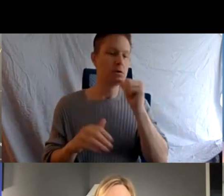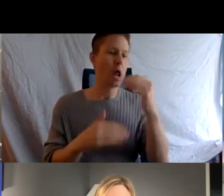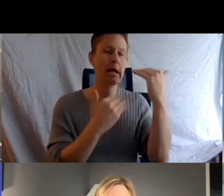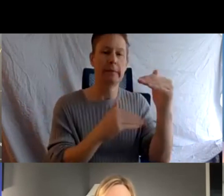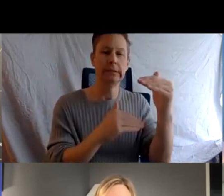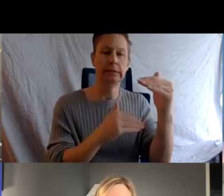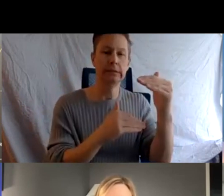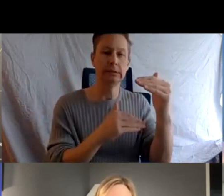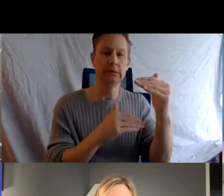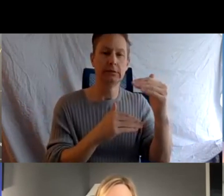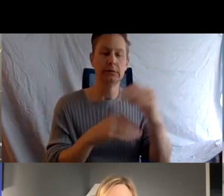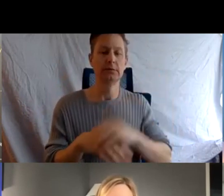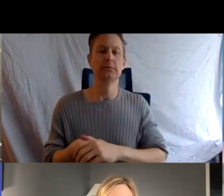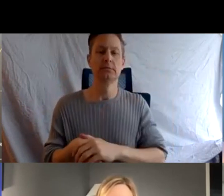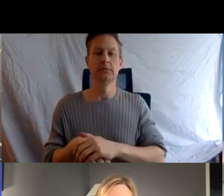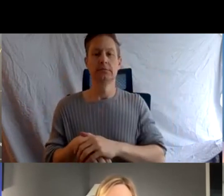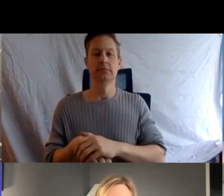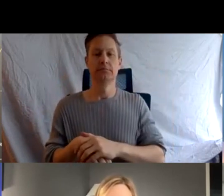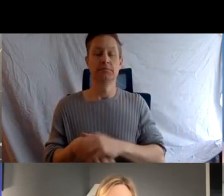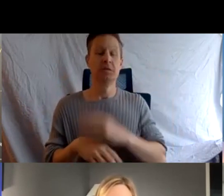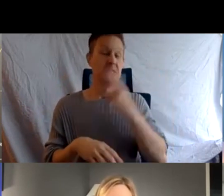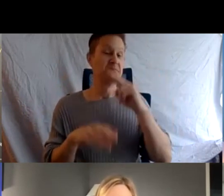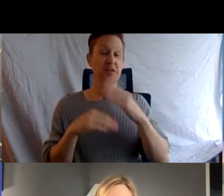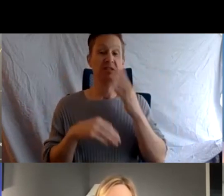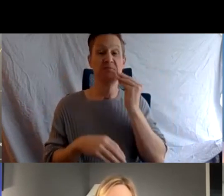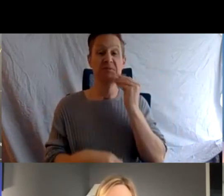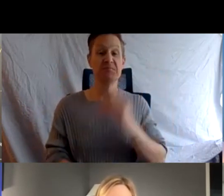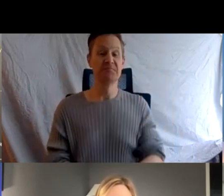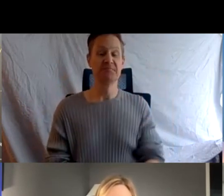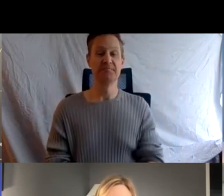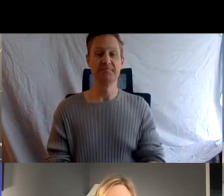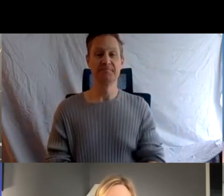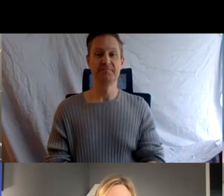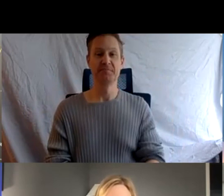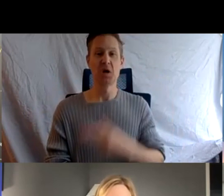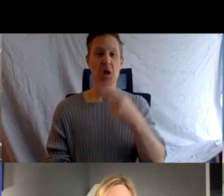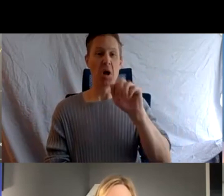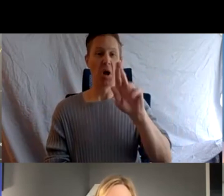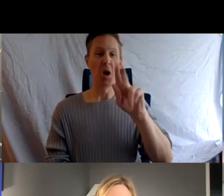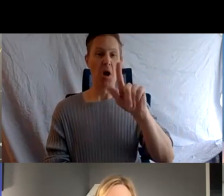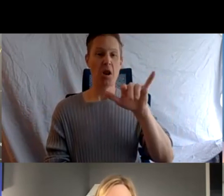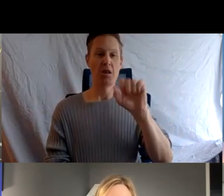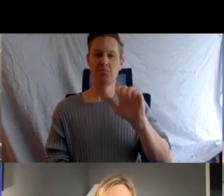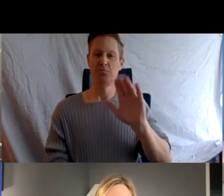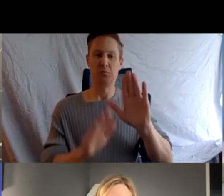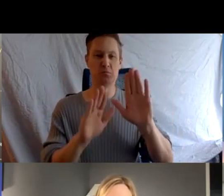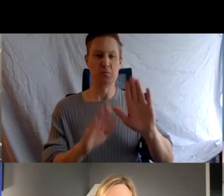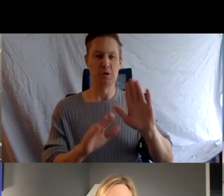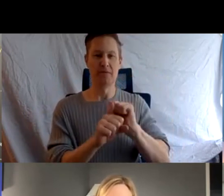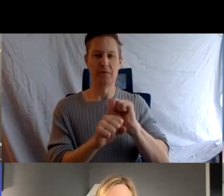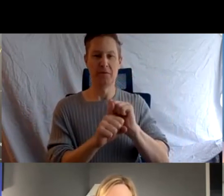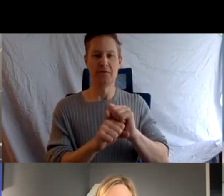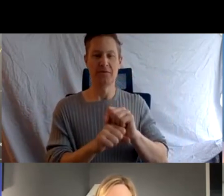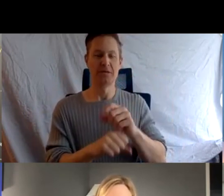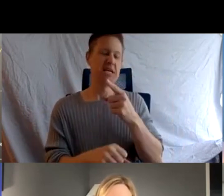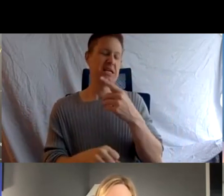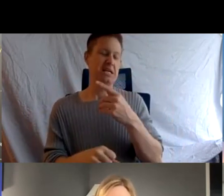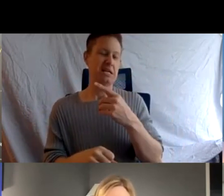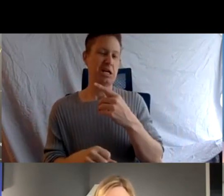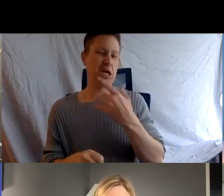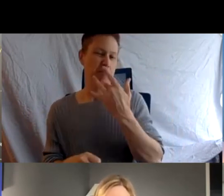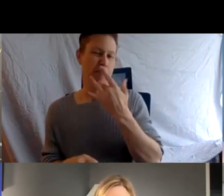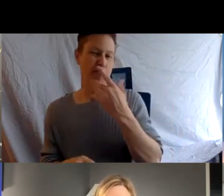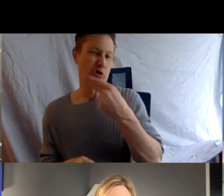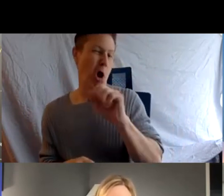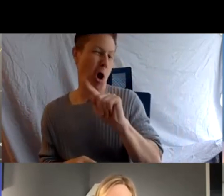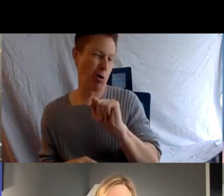stuff. It was really a fun experience. And Hartley was a great kid to work. Hart. You like to be called